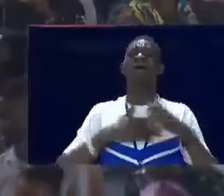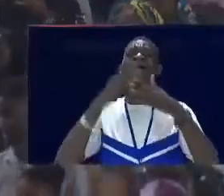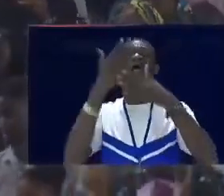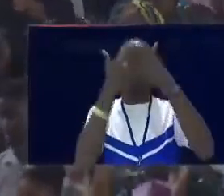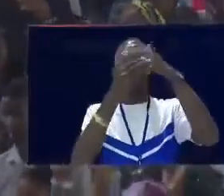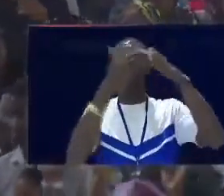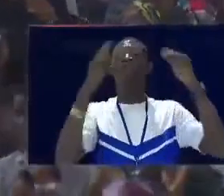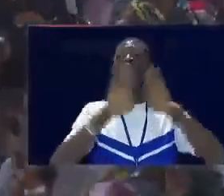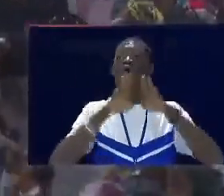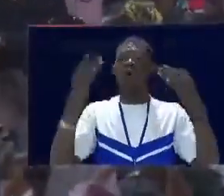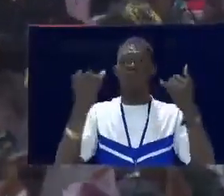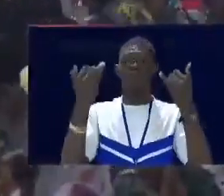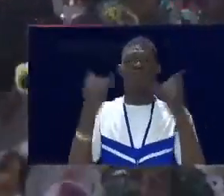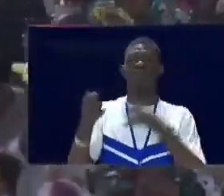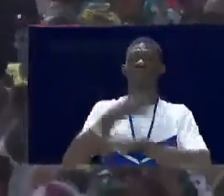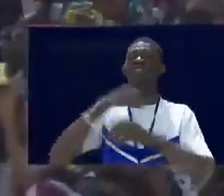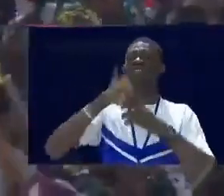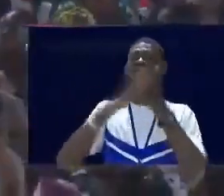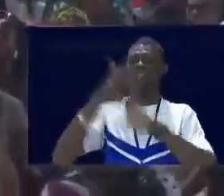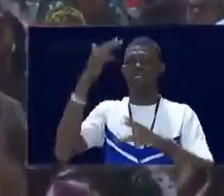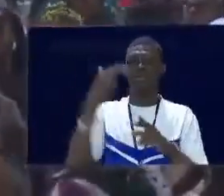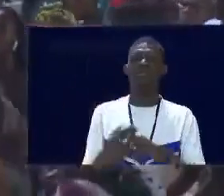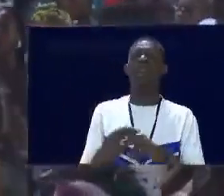Let the heavens open to him.